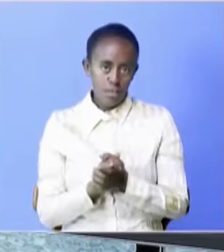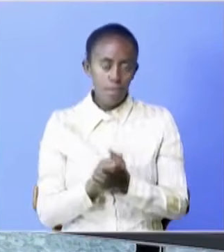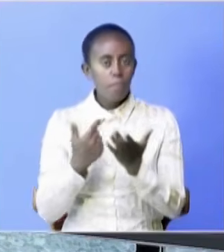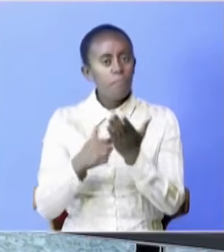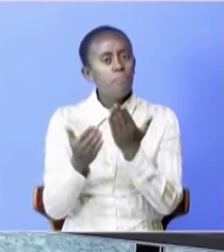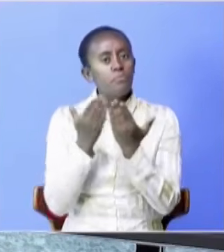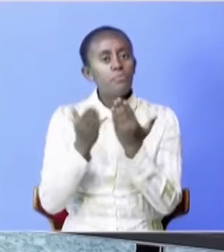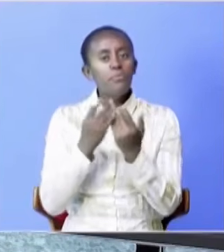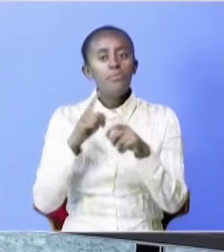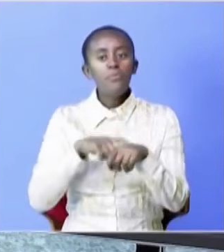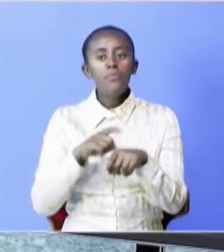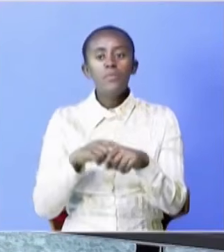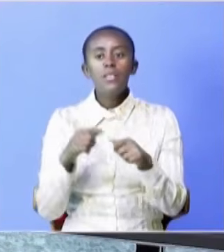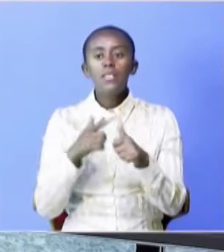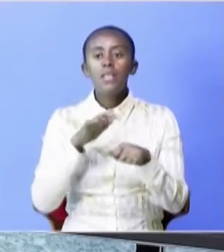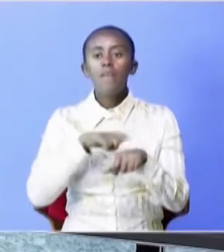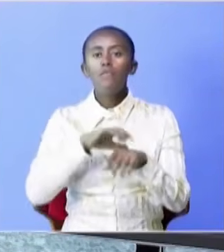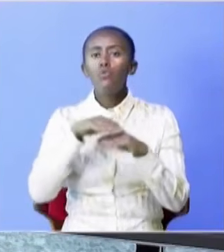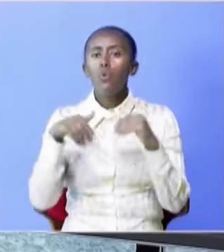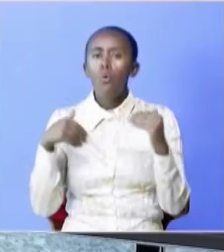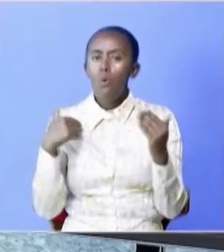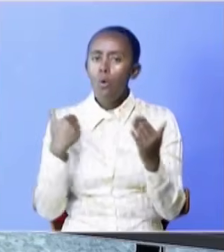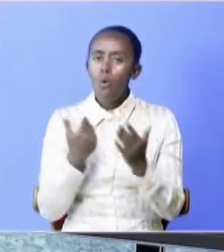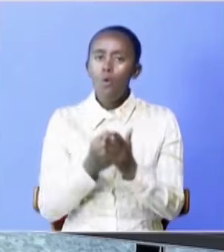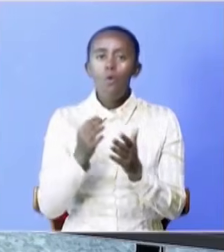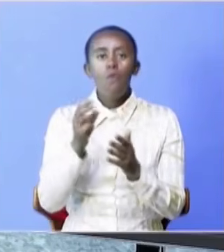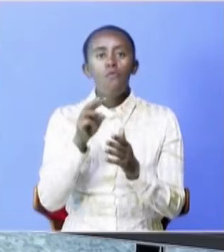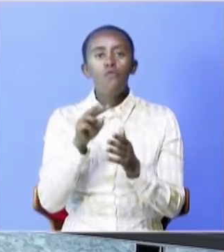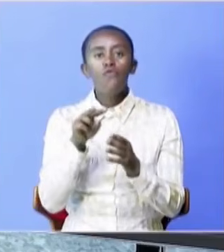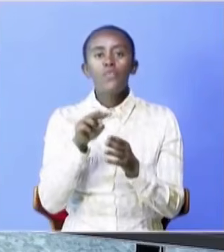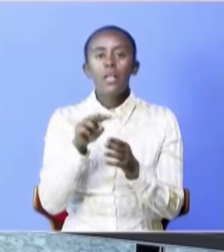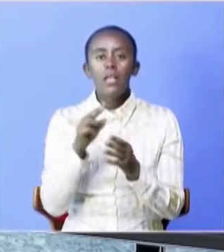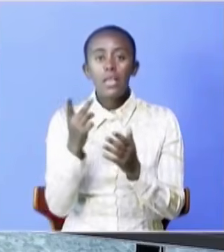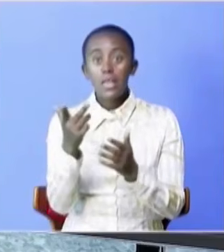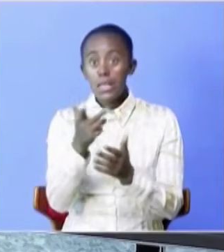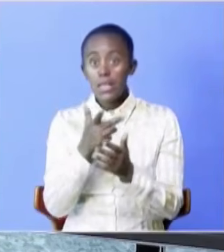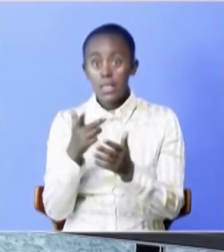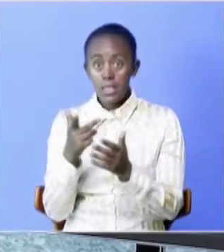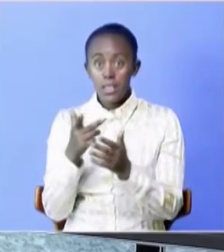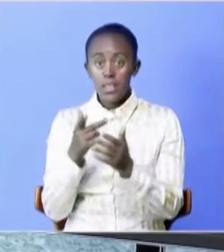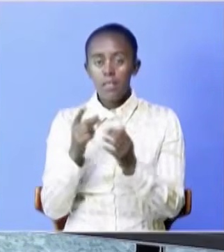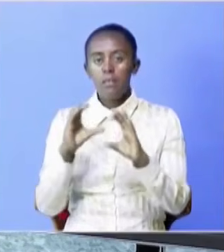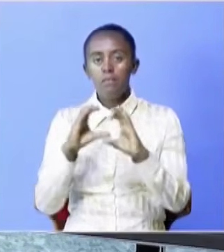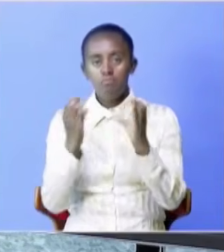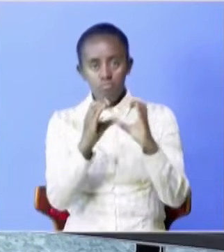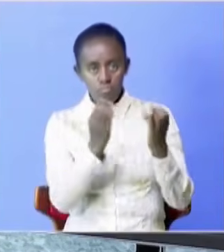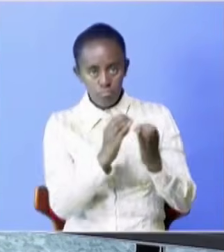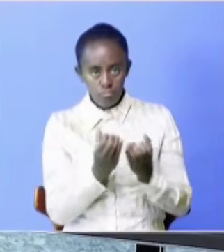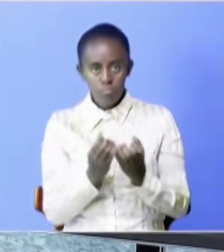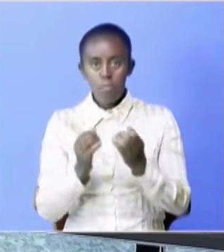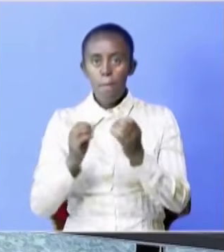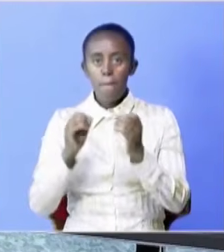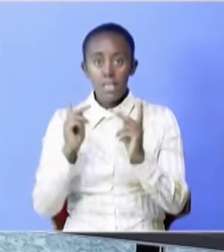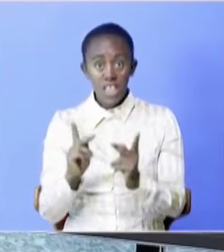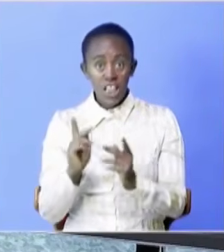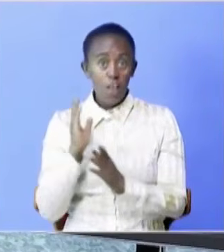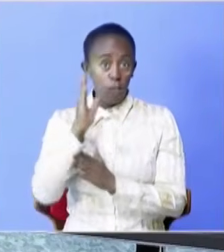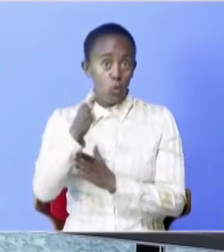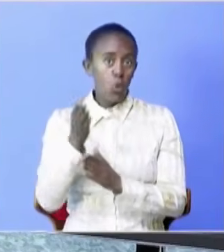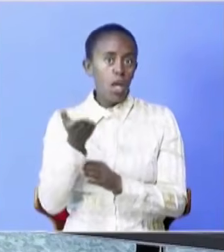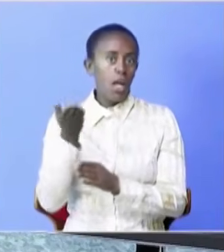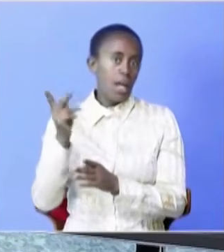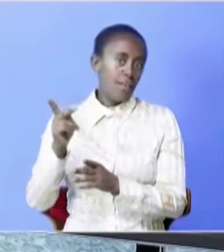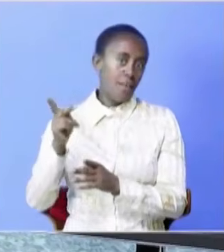tense is the first in all of the three categories, which is the present, the future, and the past.